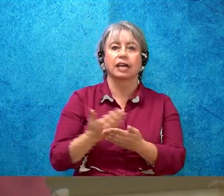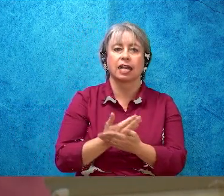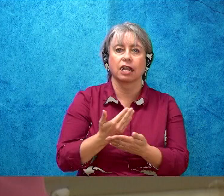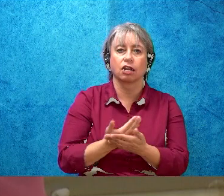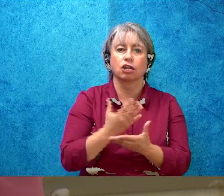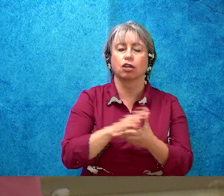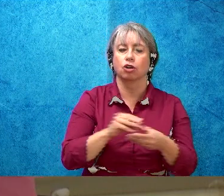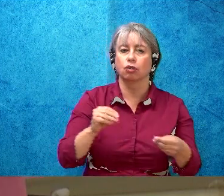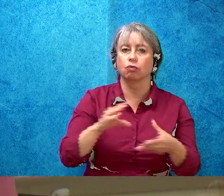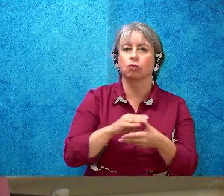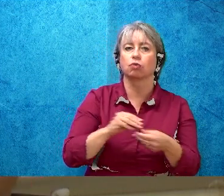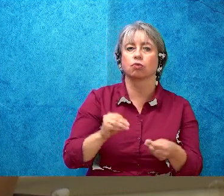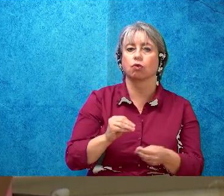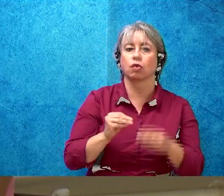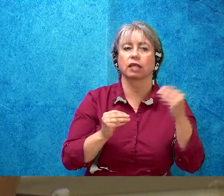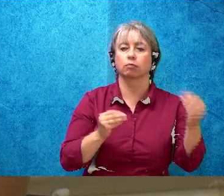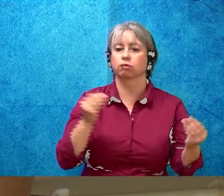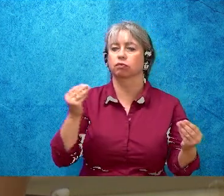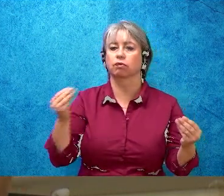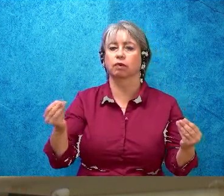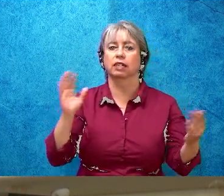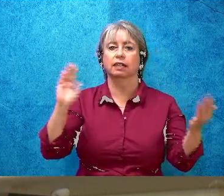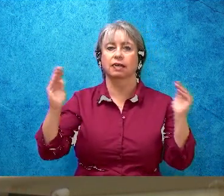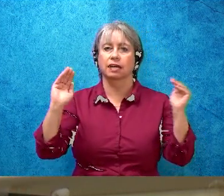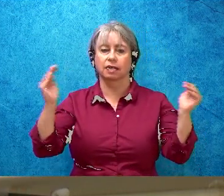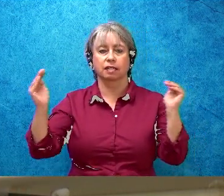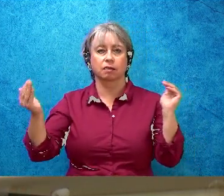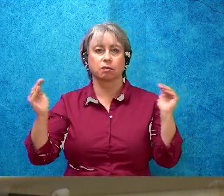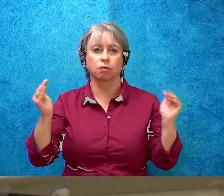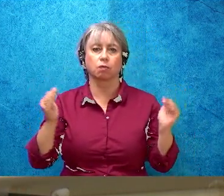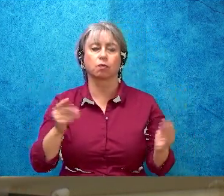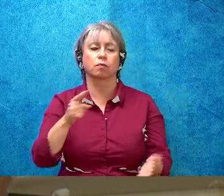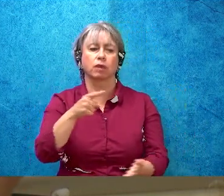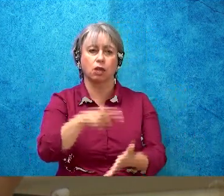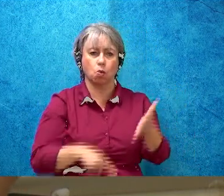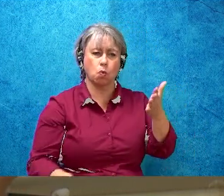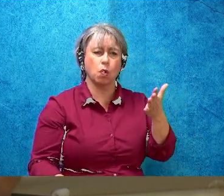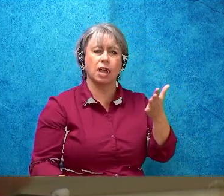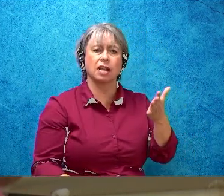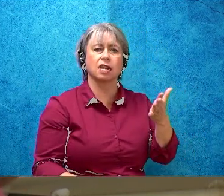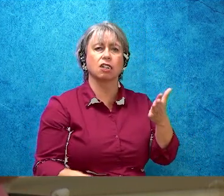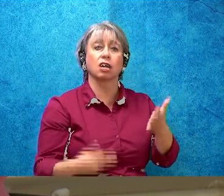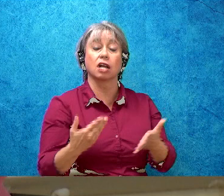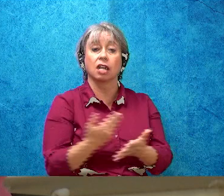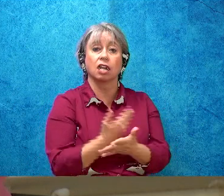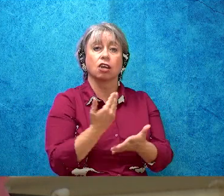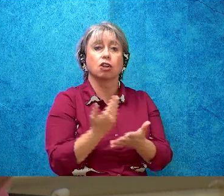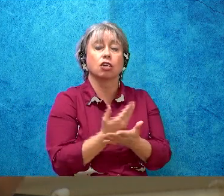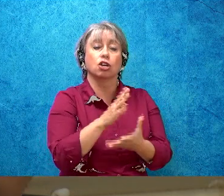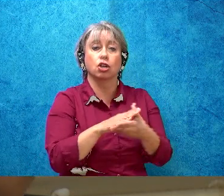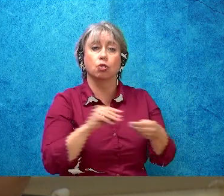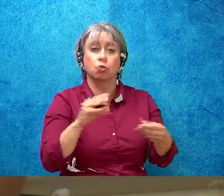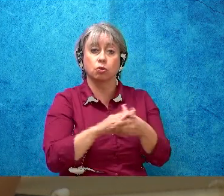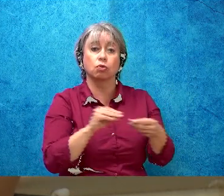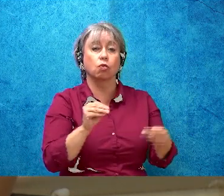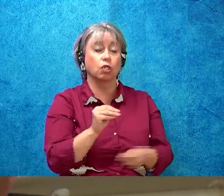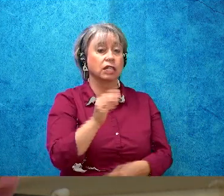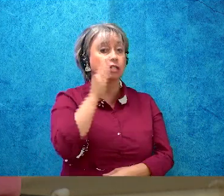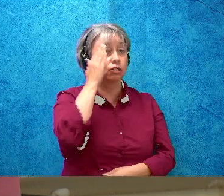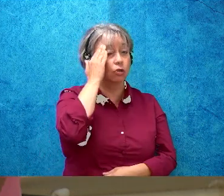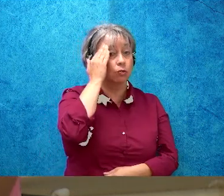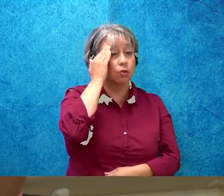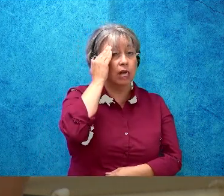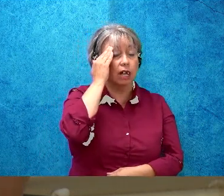old story. So I've been asking you this whole time, what are some new stories that you know that